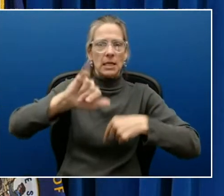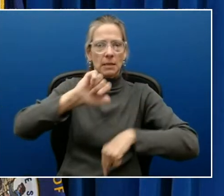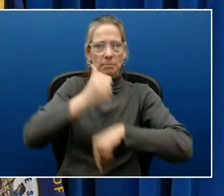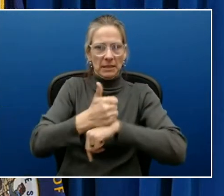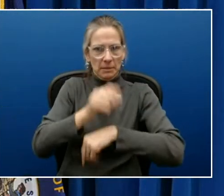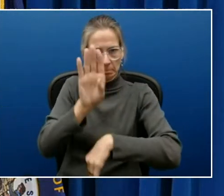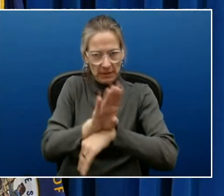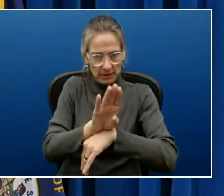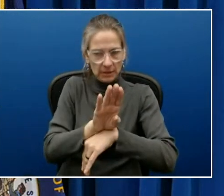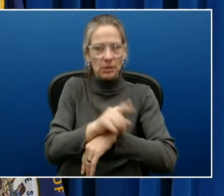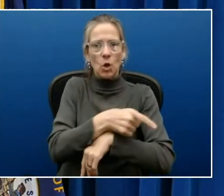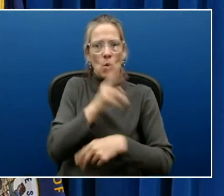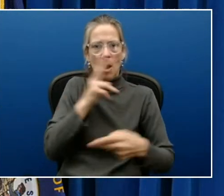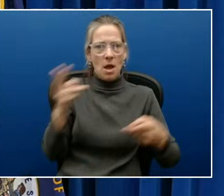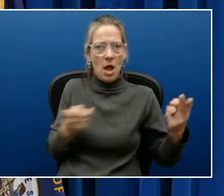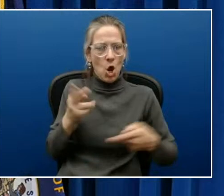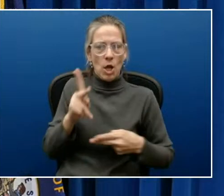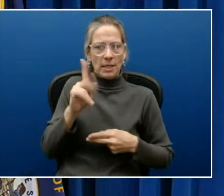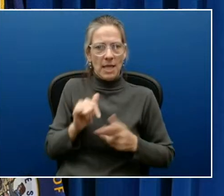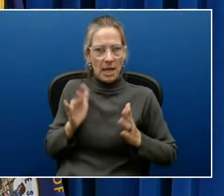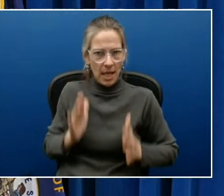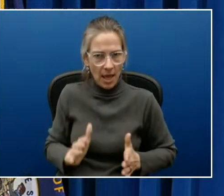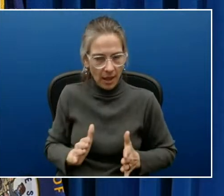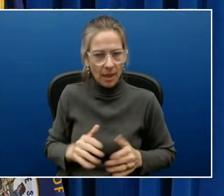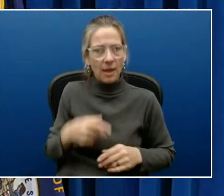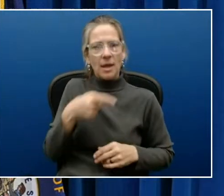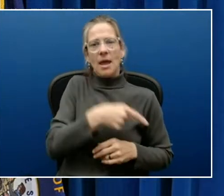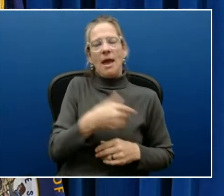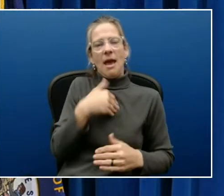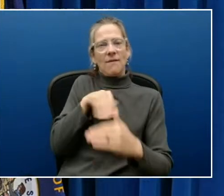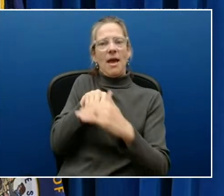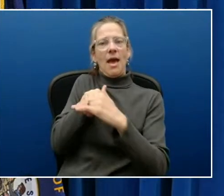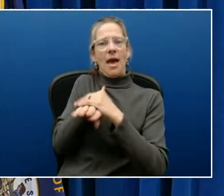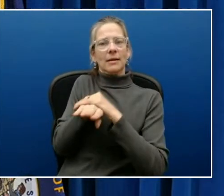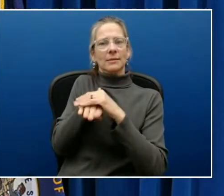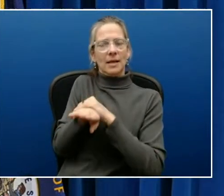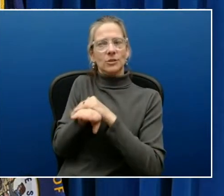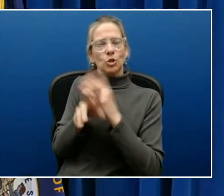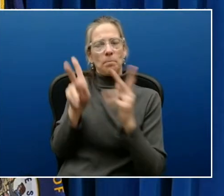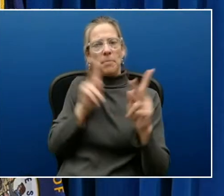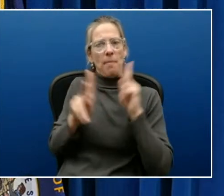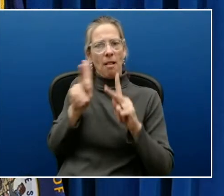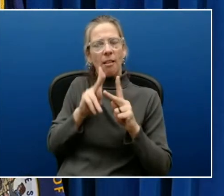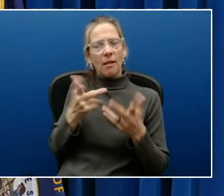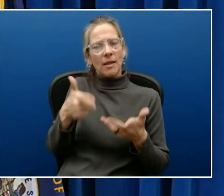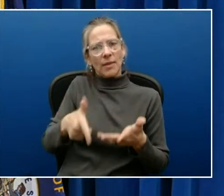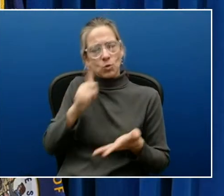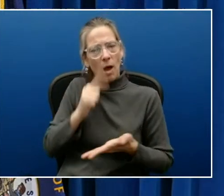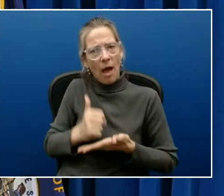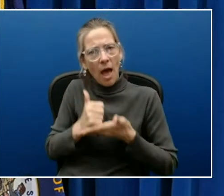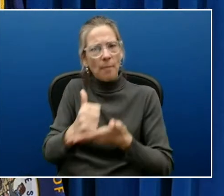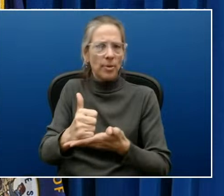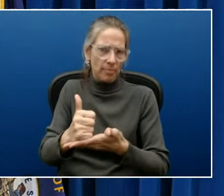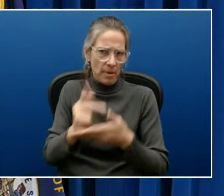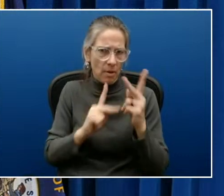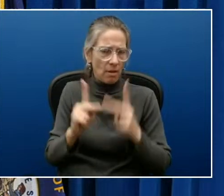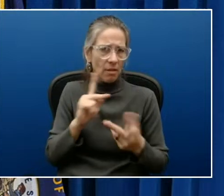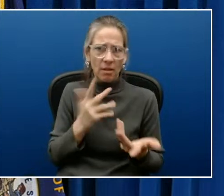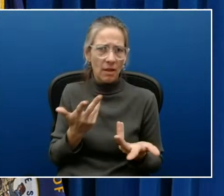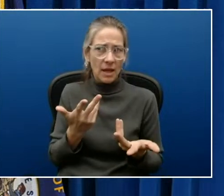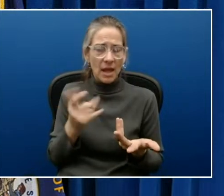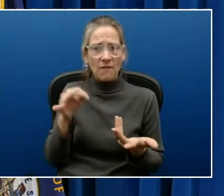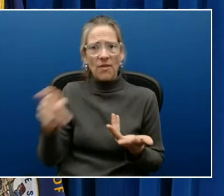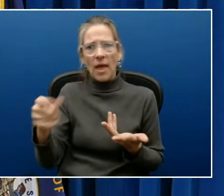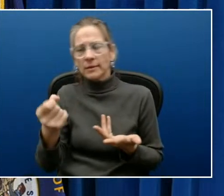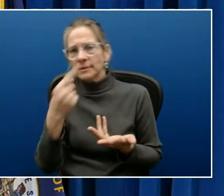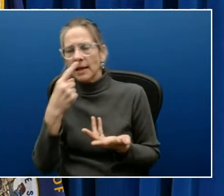employing Kentuckians and providing access to folks that this can really help, that otherwise might be taking opioids, that